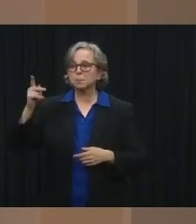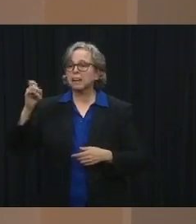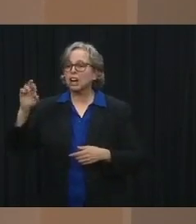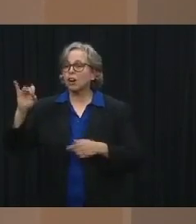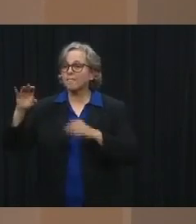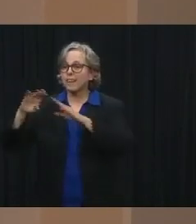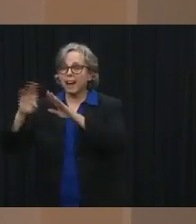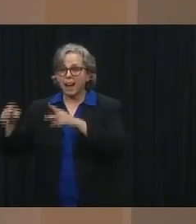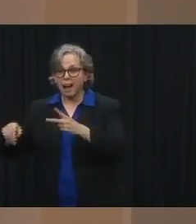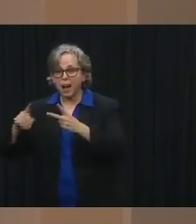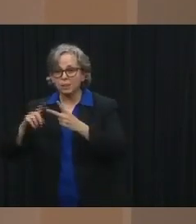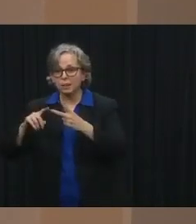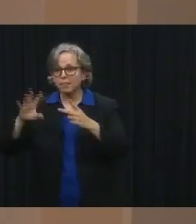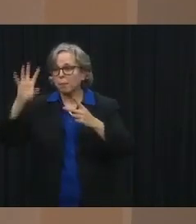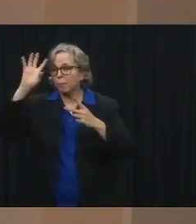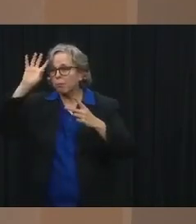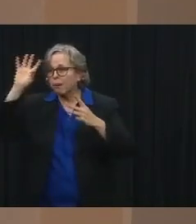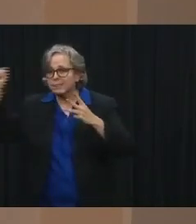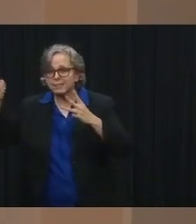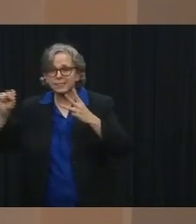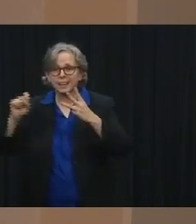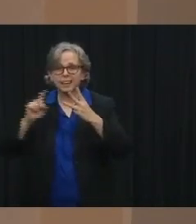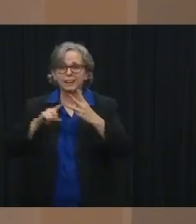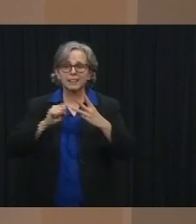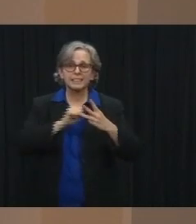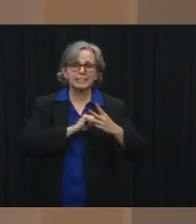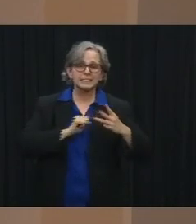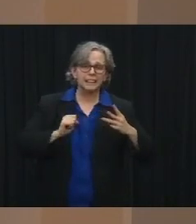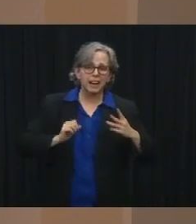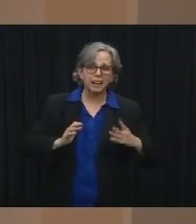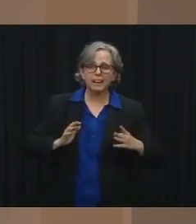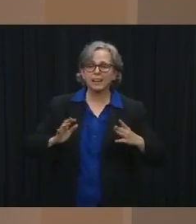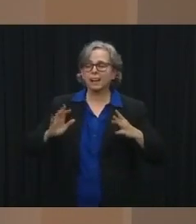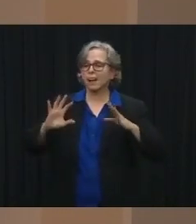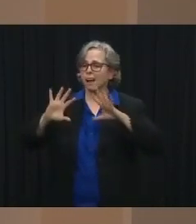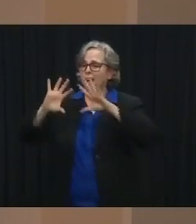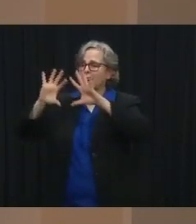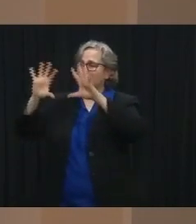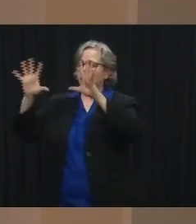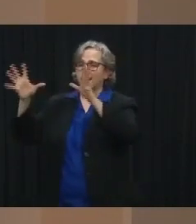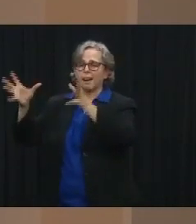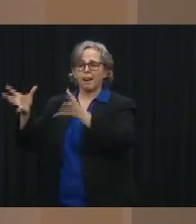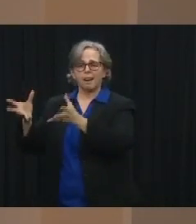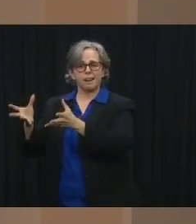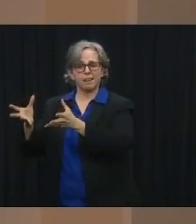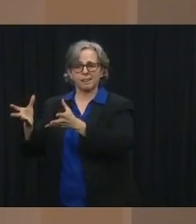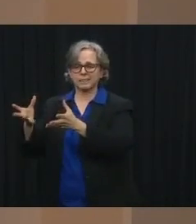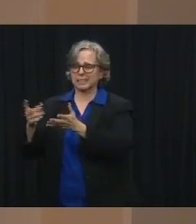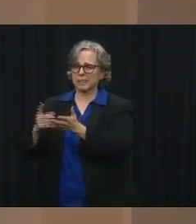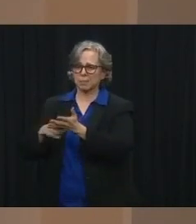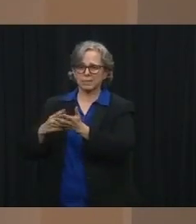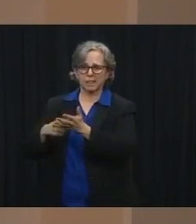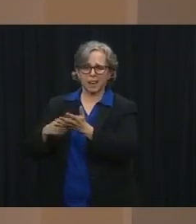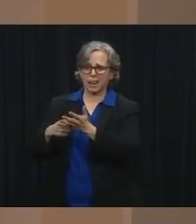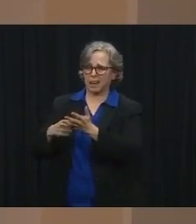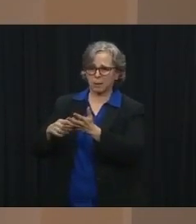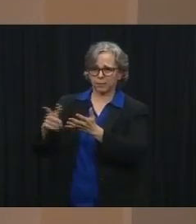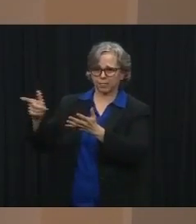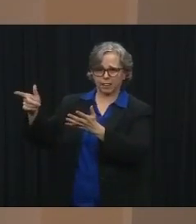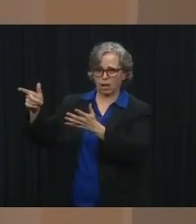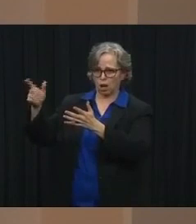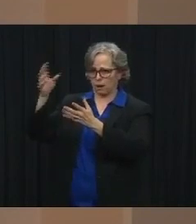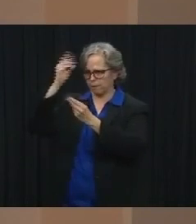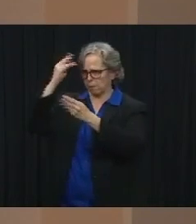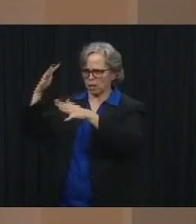as we're going through this. I know that sometimes you're at an information deficit that you're not accustomed